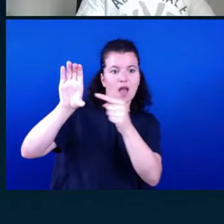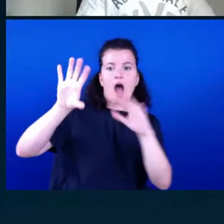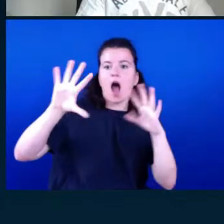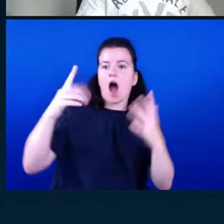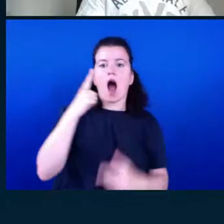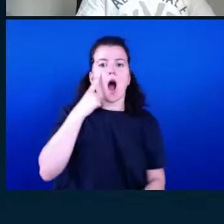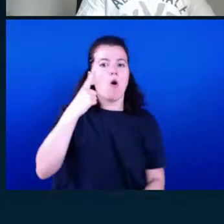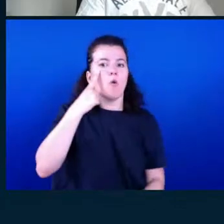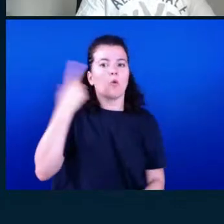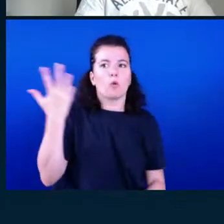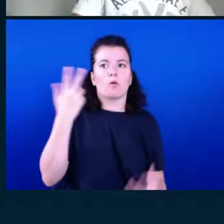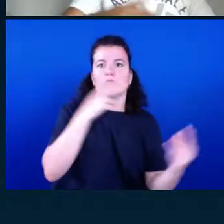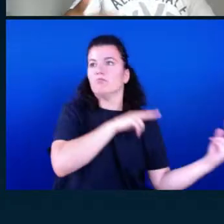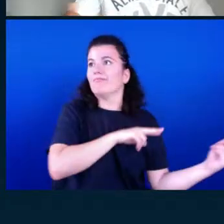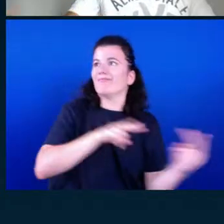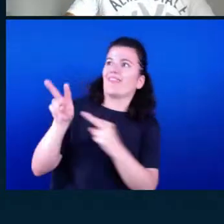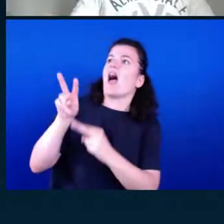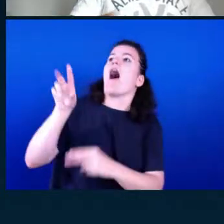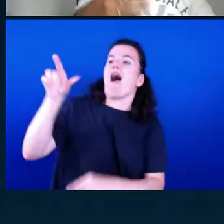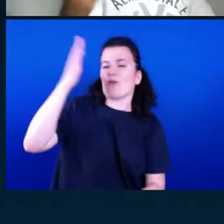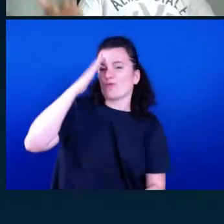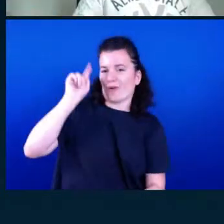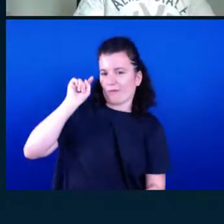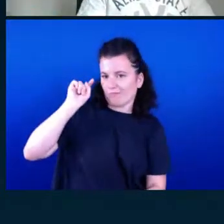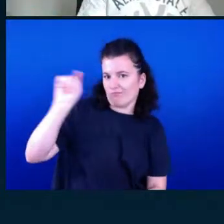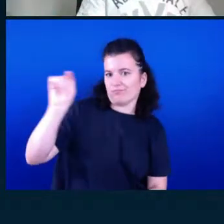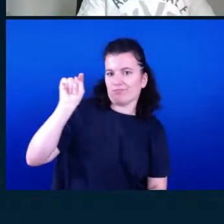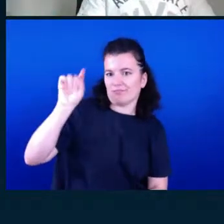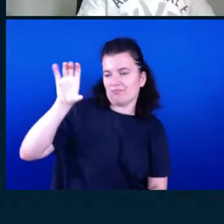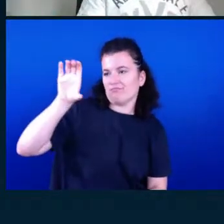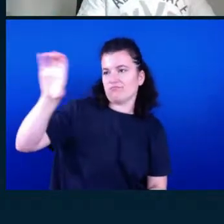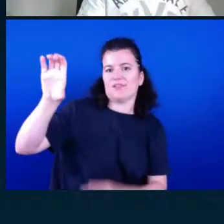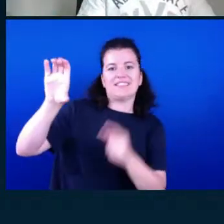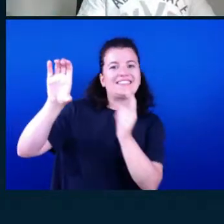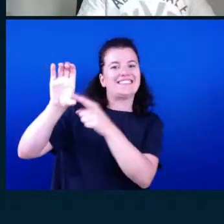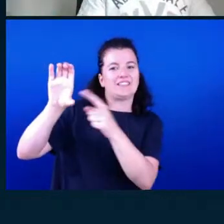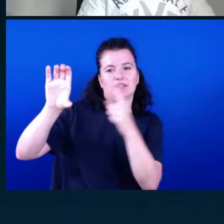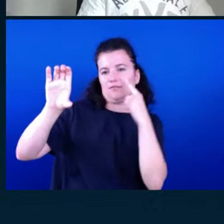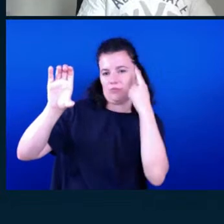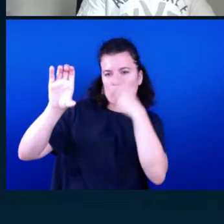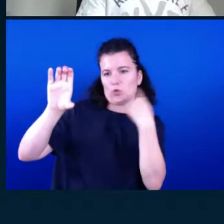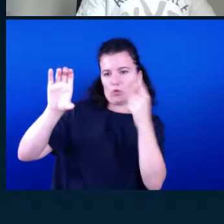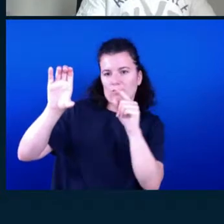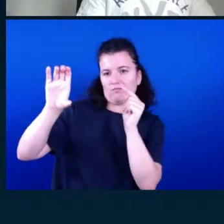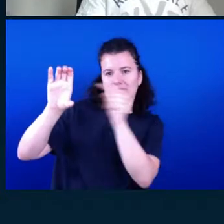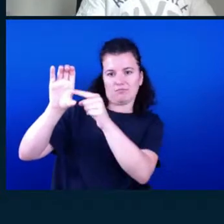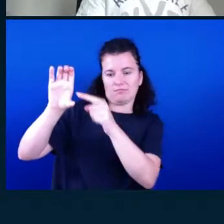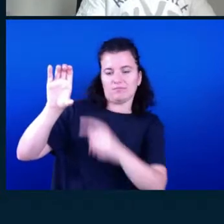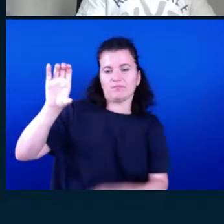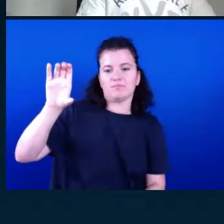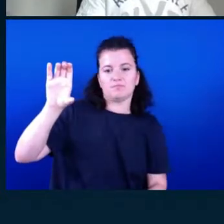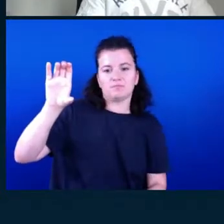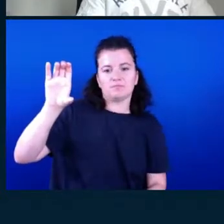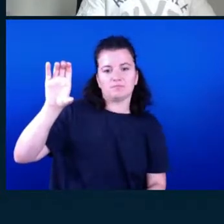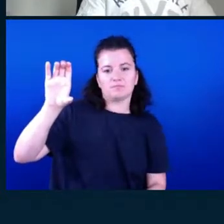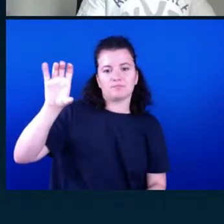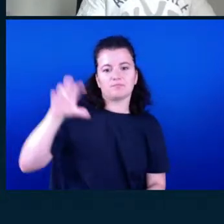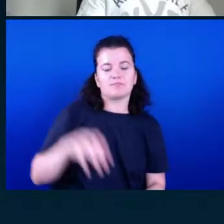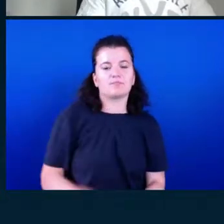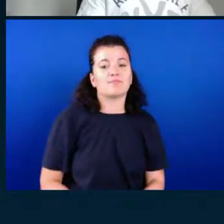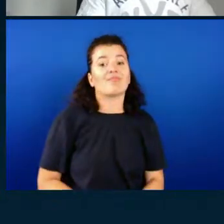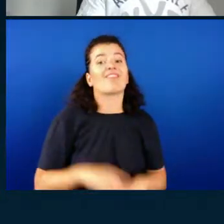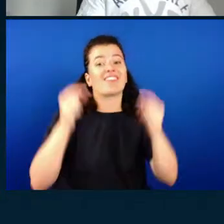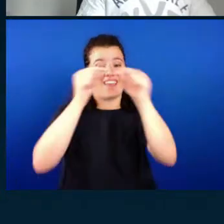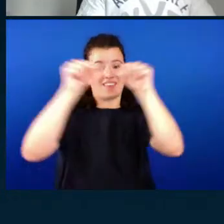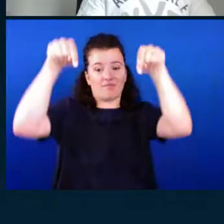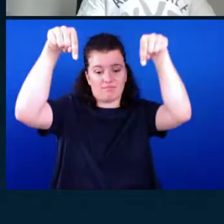seen or given access to, or someone will see it when they are adding it to their pipeline. And then the task itself,